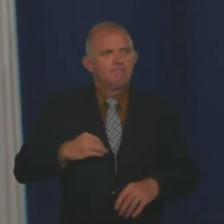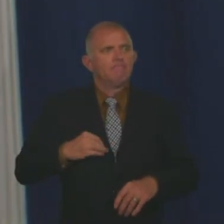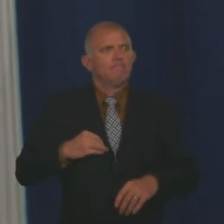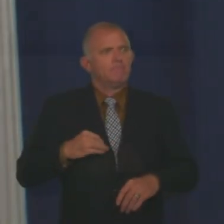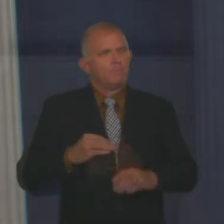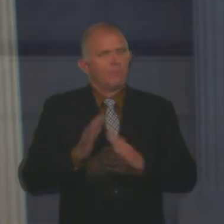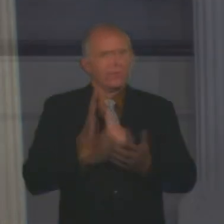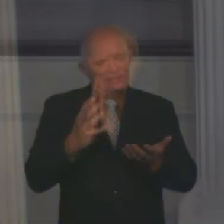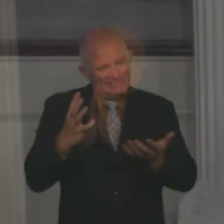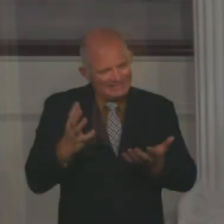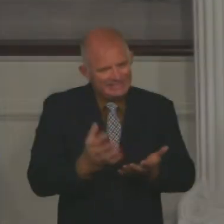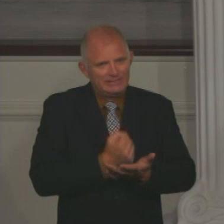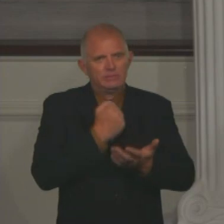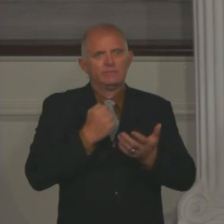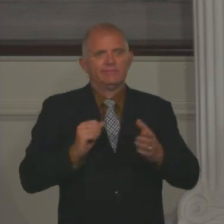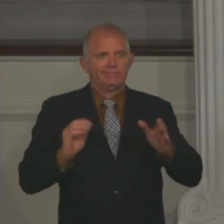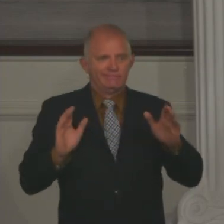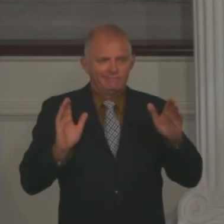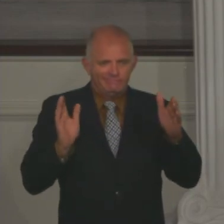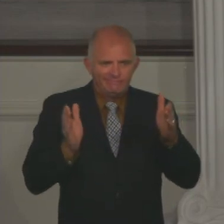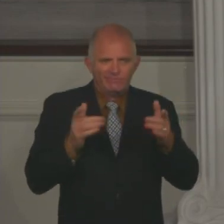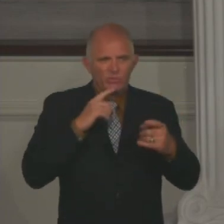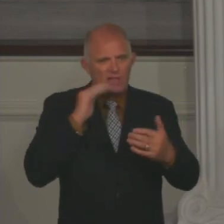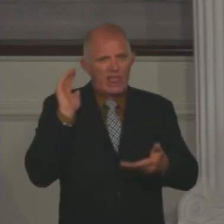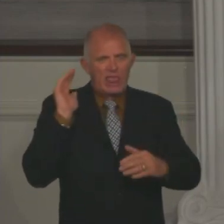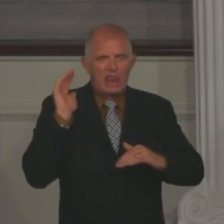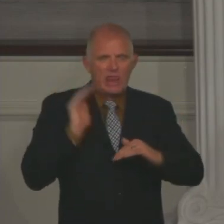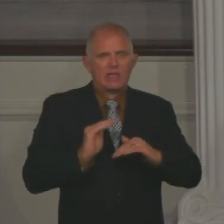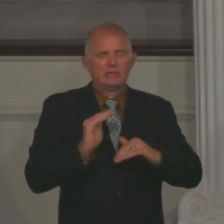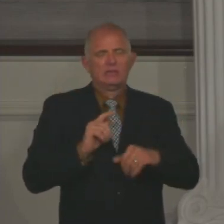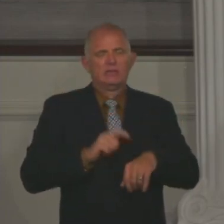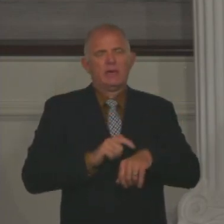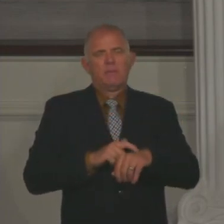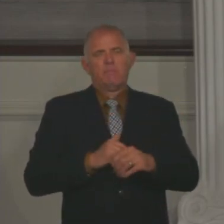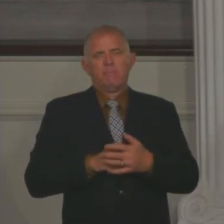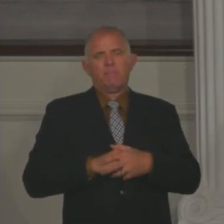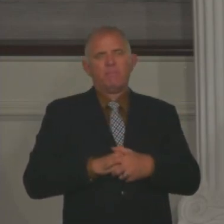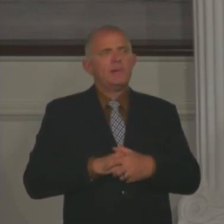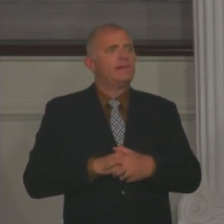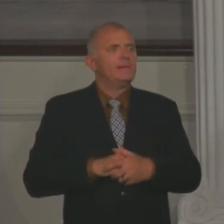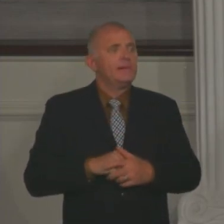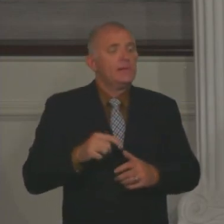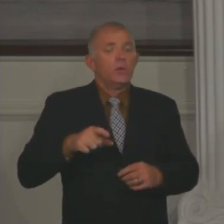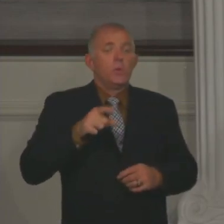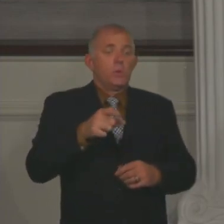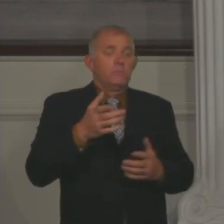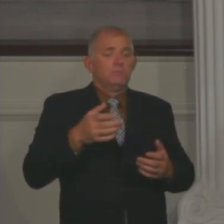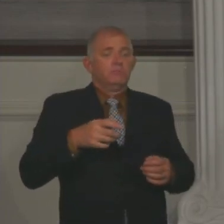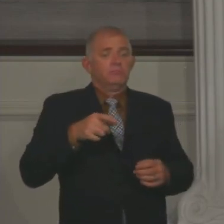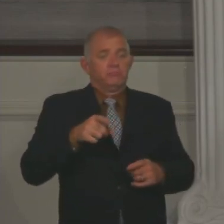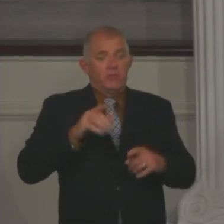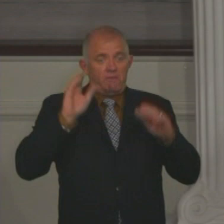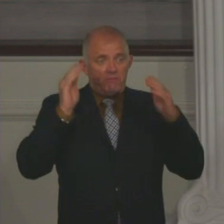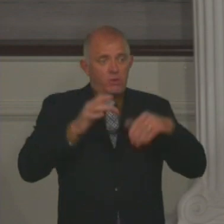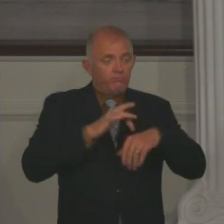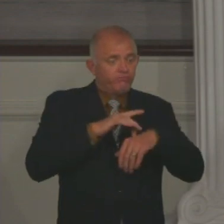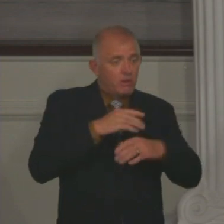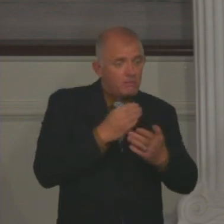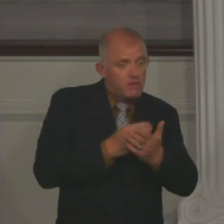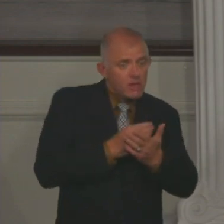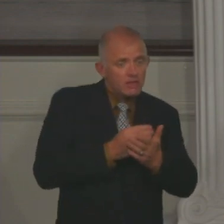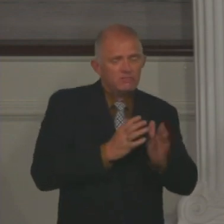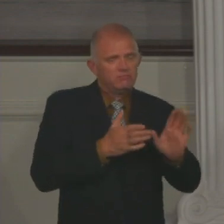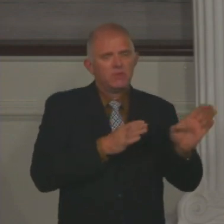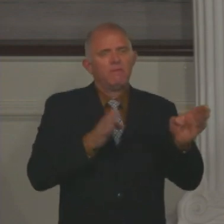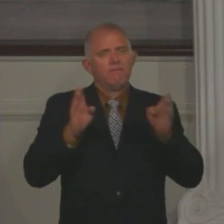God to help us. Young person, if you're listening to me tonight, get your head off the dollar bill. Don't start thinking about that.